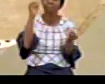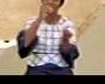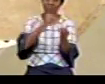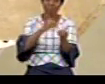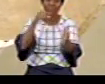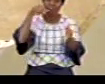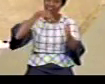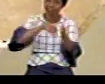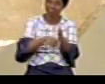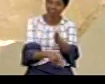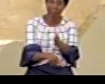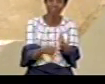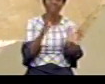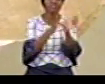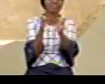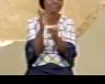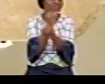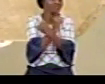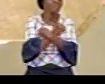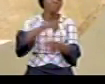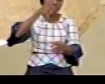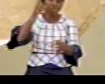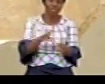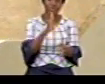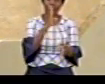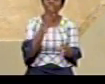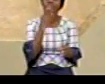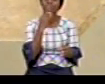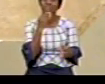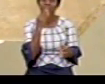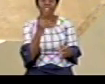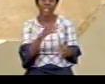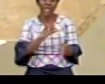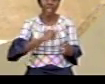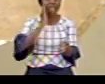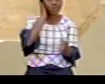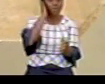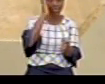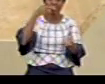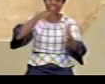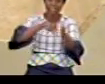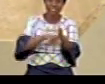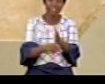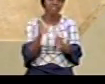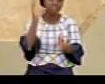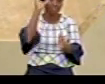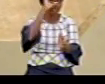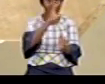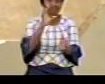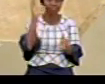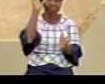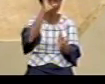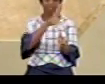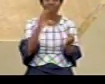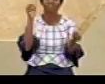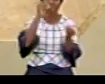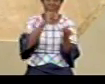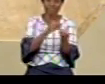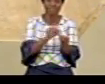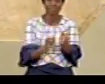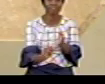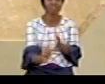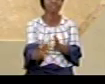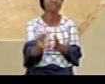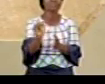little deeper. Jesus' love must be sweeter. I will dig a little deeper, deeper